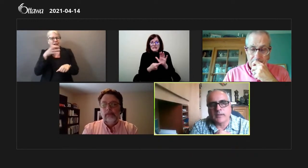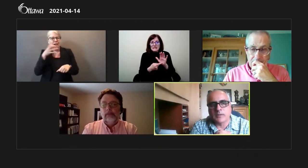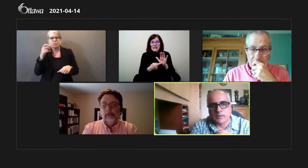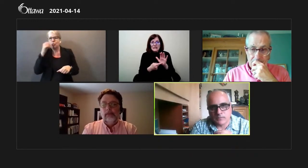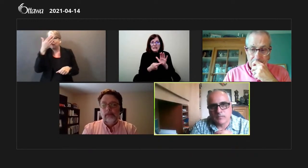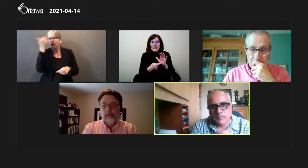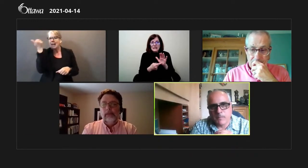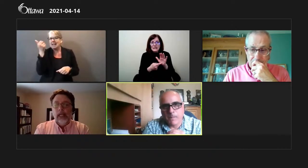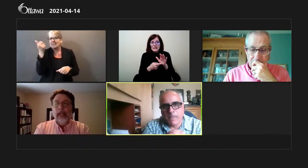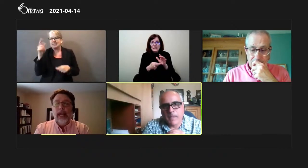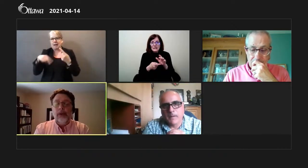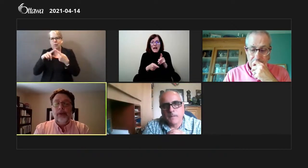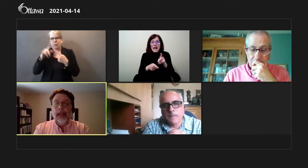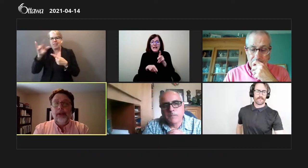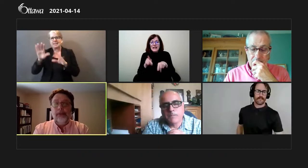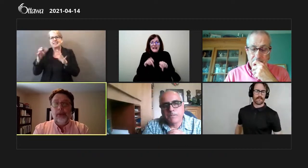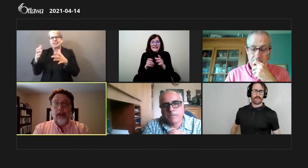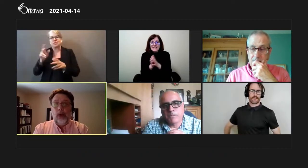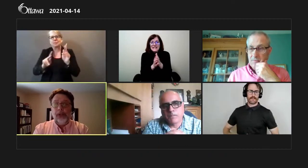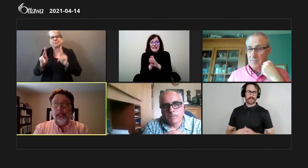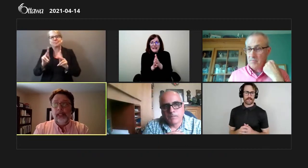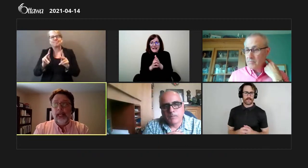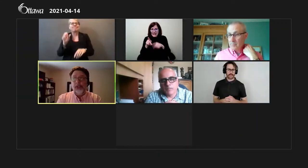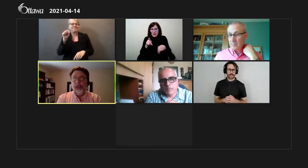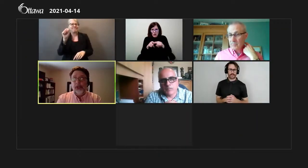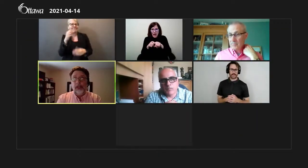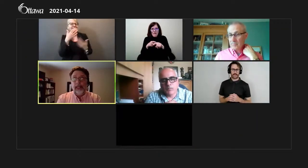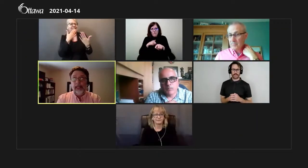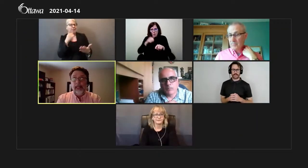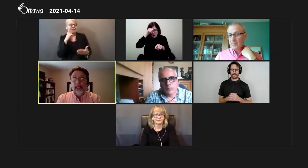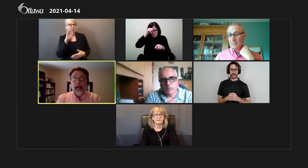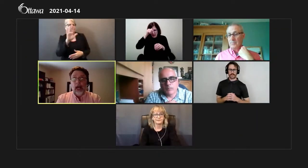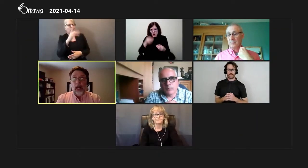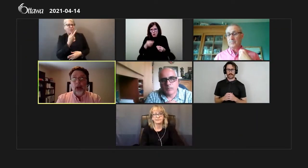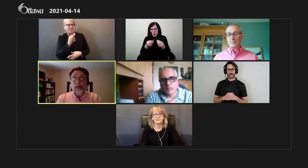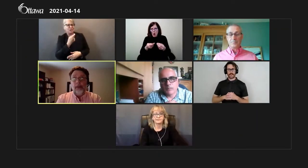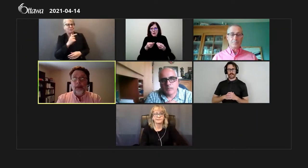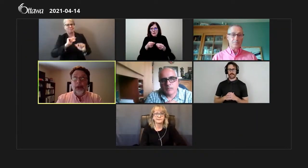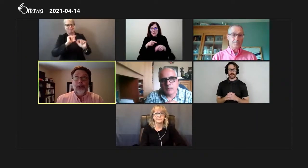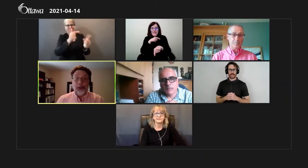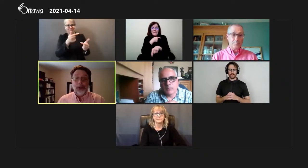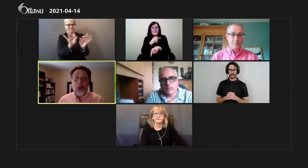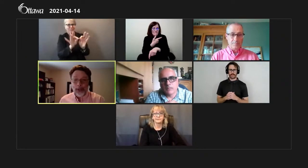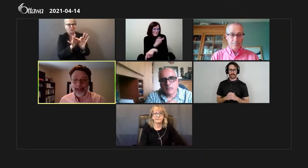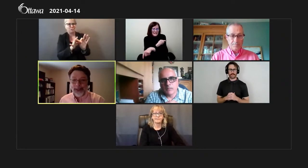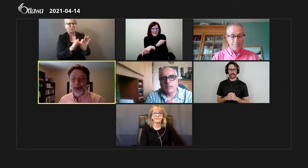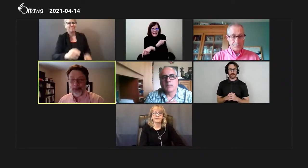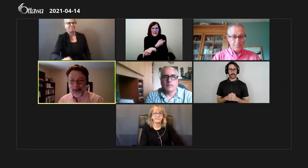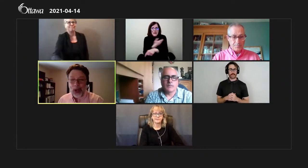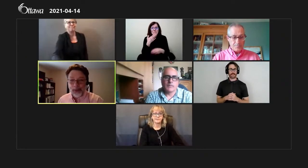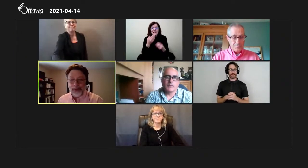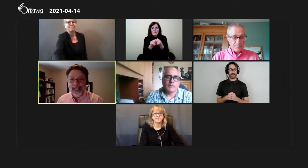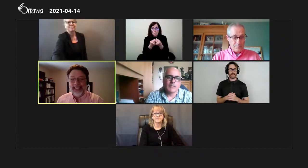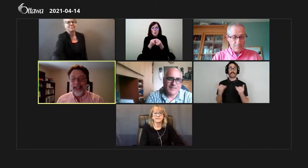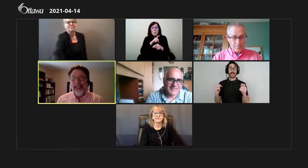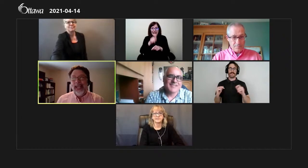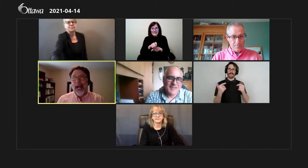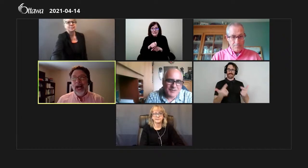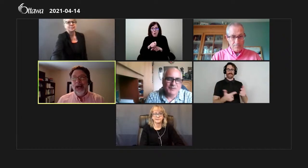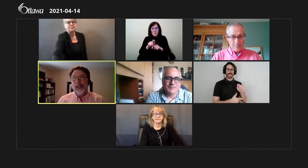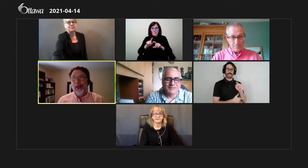those sector. Yeah, no, thank you for that question. And certainly, and I'm going to turn to Tony in terms of the ops piece